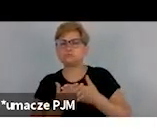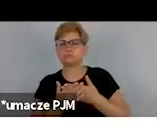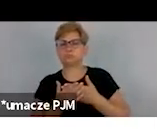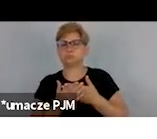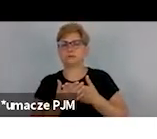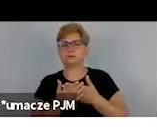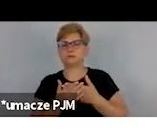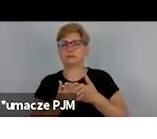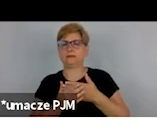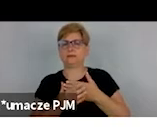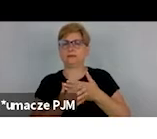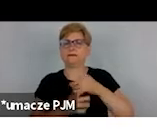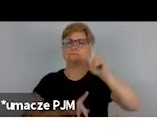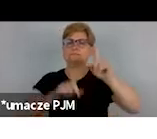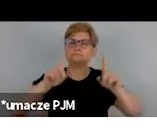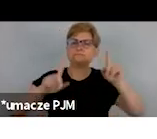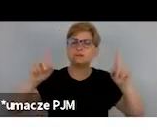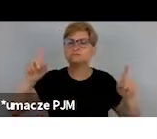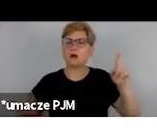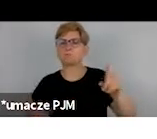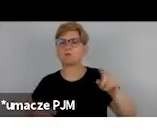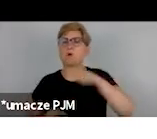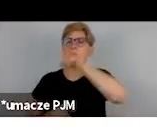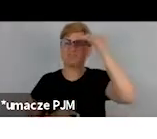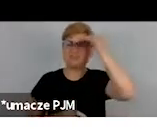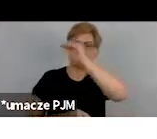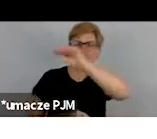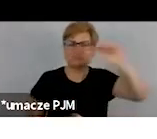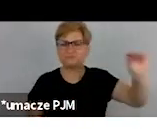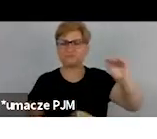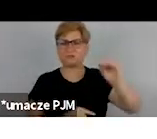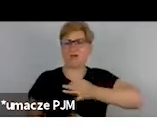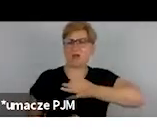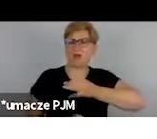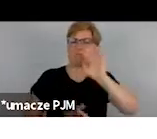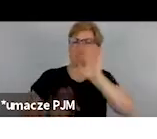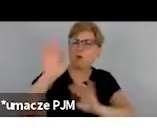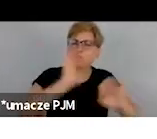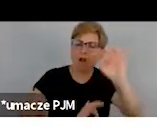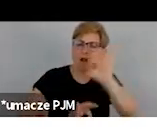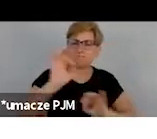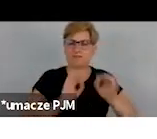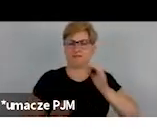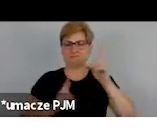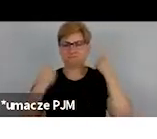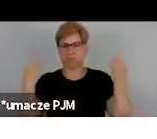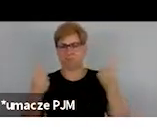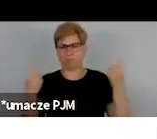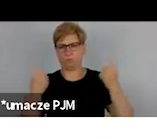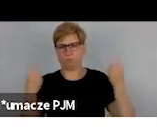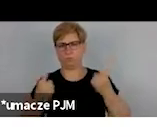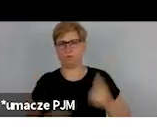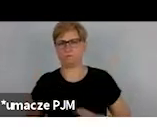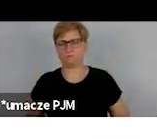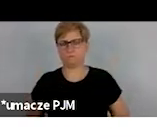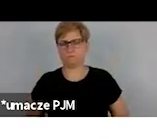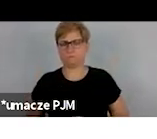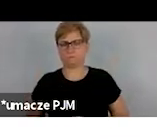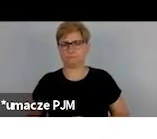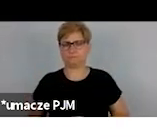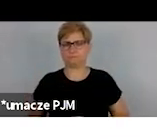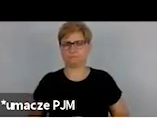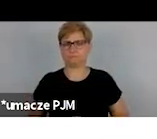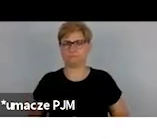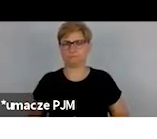with alcohol. Similarly, if you try and find a counselor in South Africa in local communities, you're not going to find